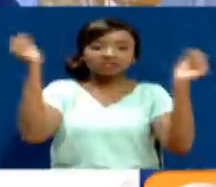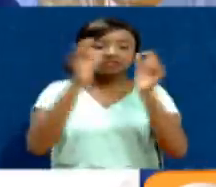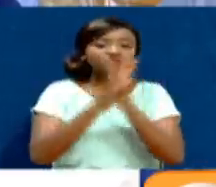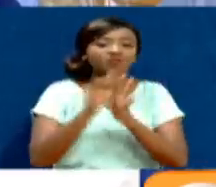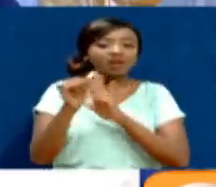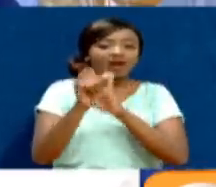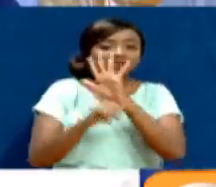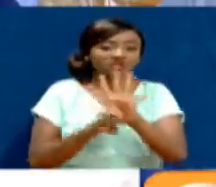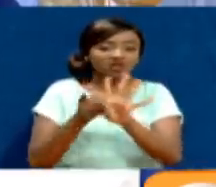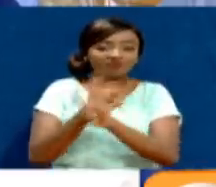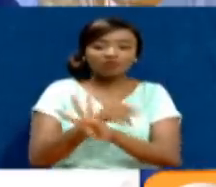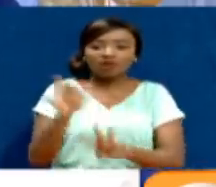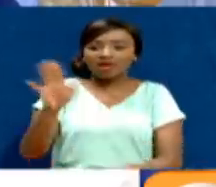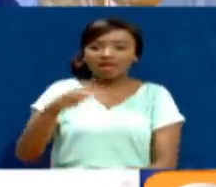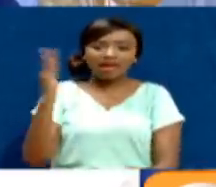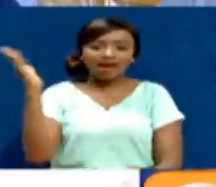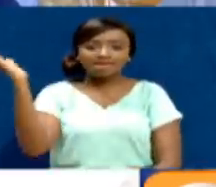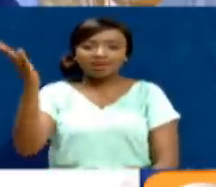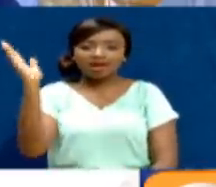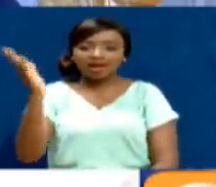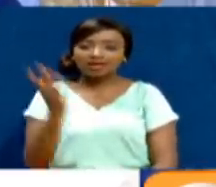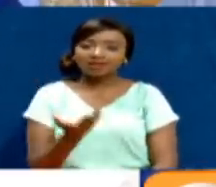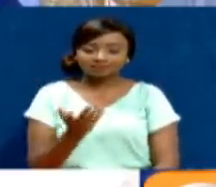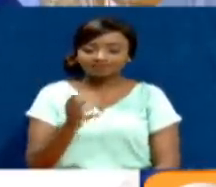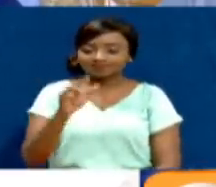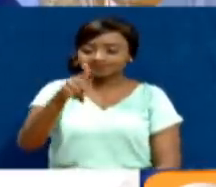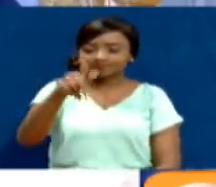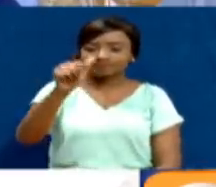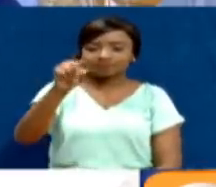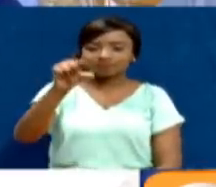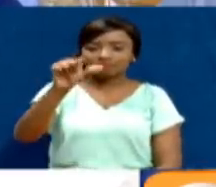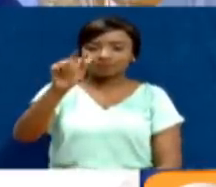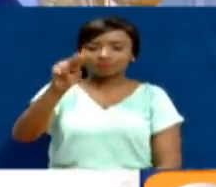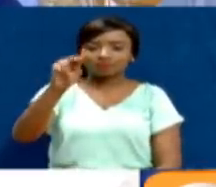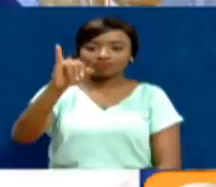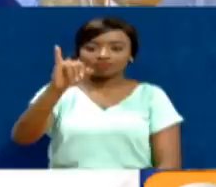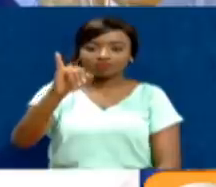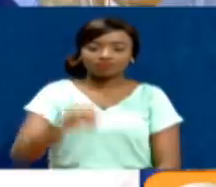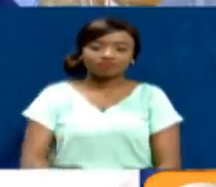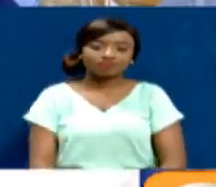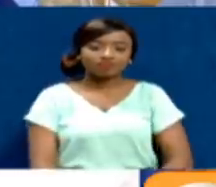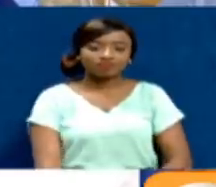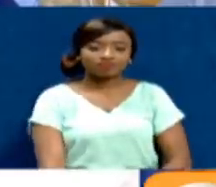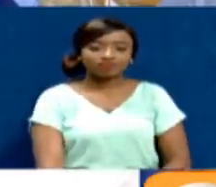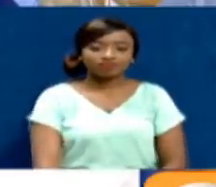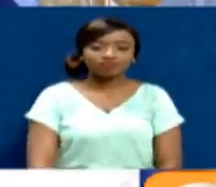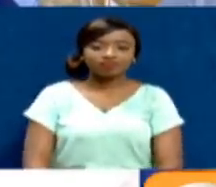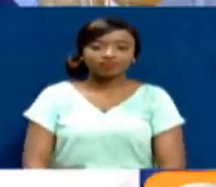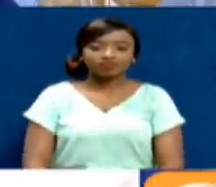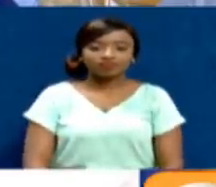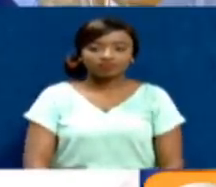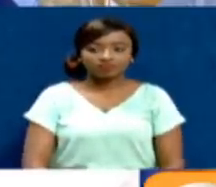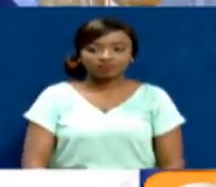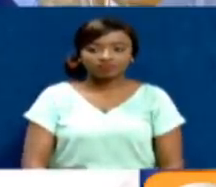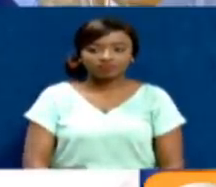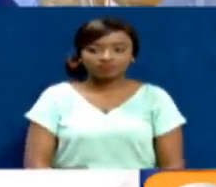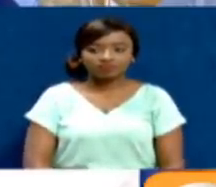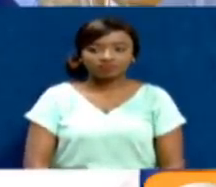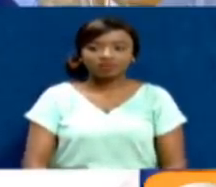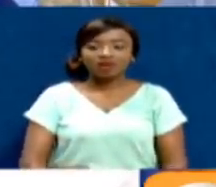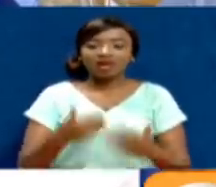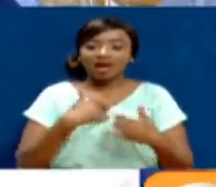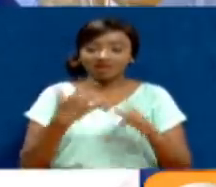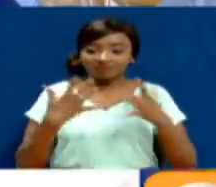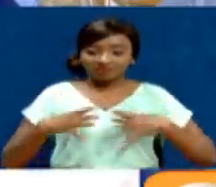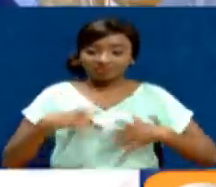I'll give you a very good example of Pangani housing, affordable housing project. We had tenants who were residing in those